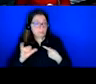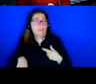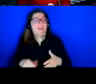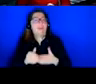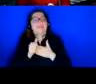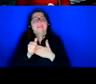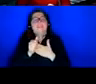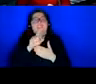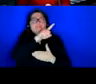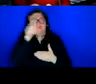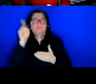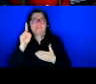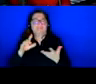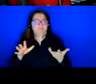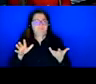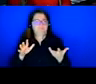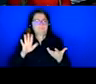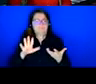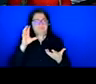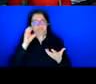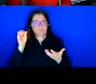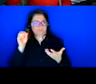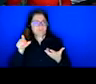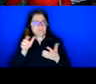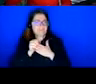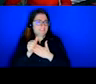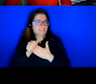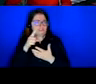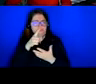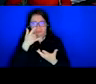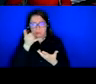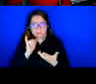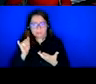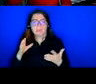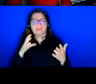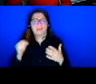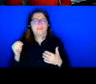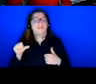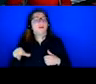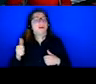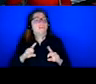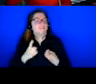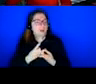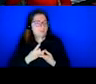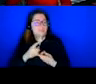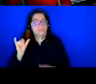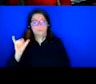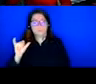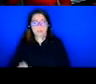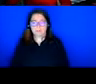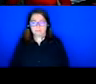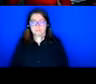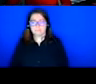Leadership, like what does that look like at the agency, and thinking about as well. And then other departments that you have to work on too as well. So think